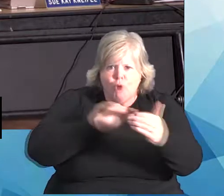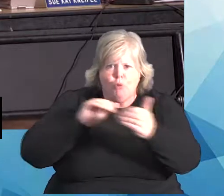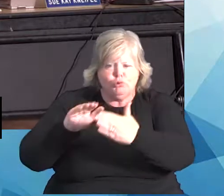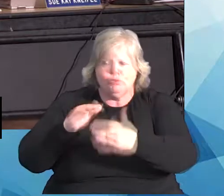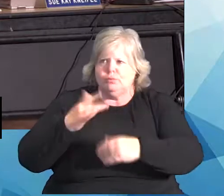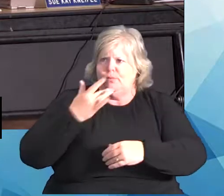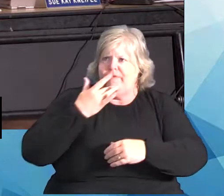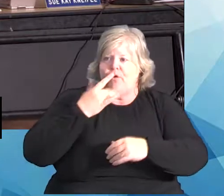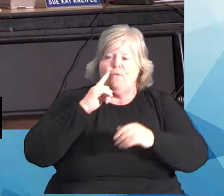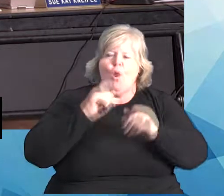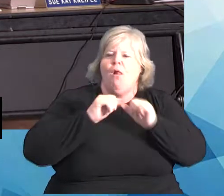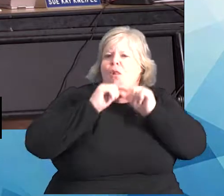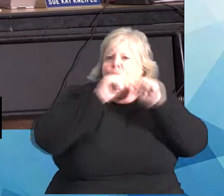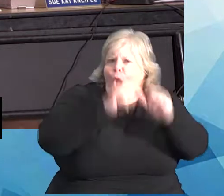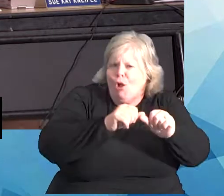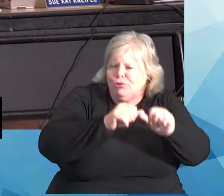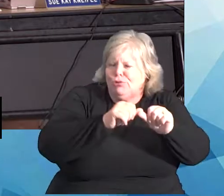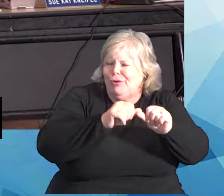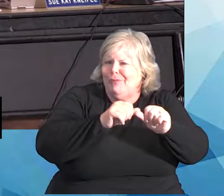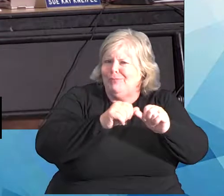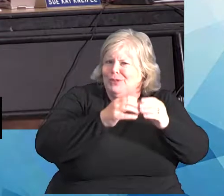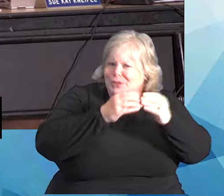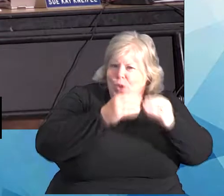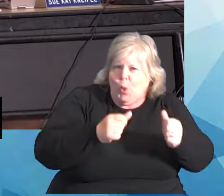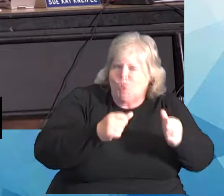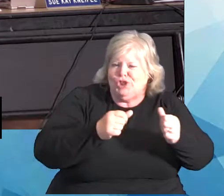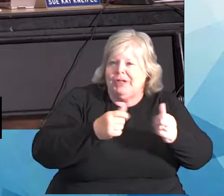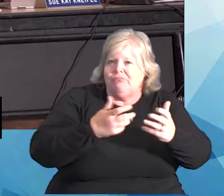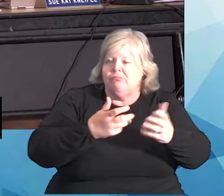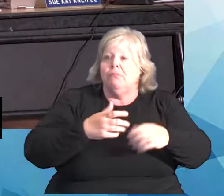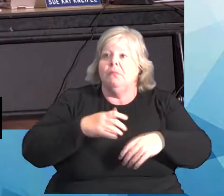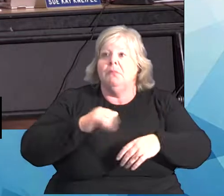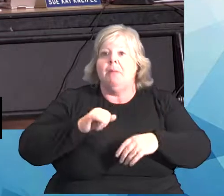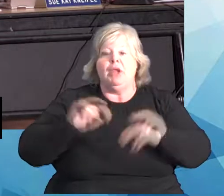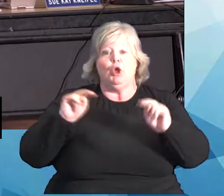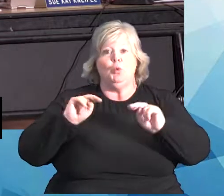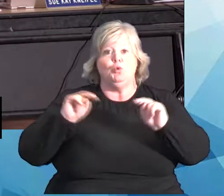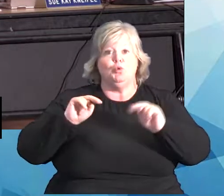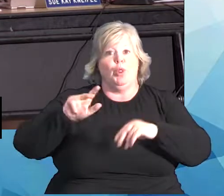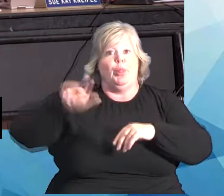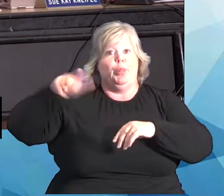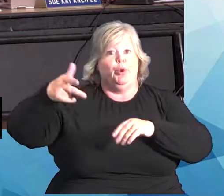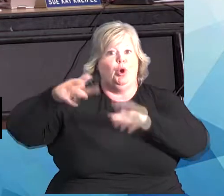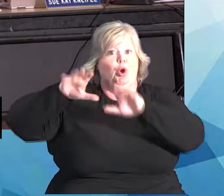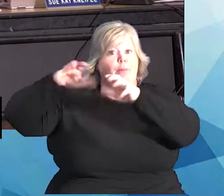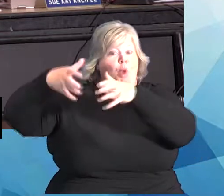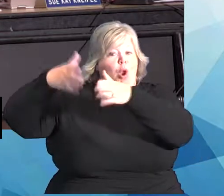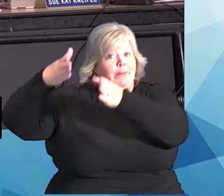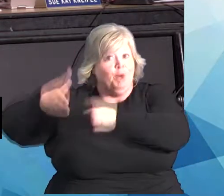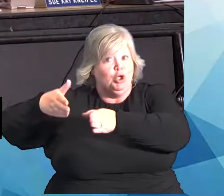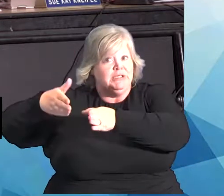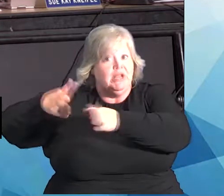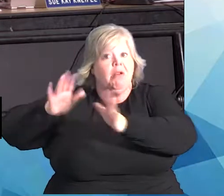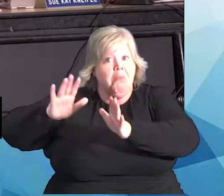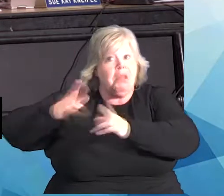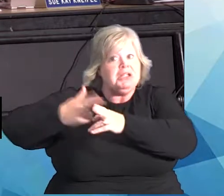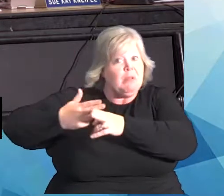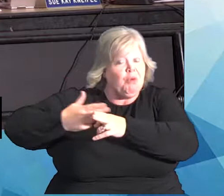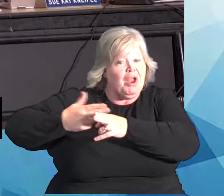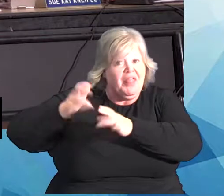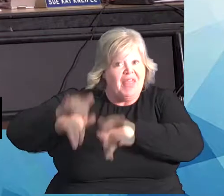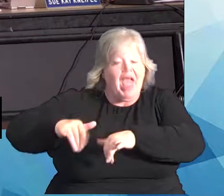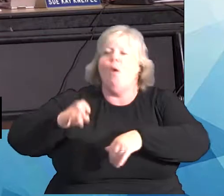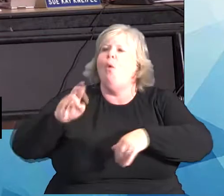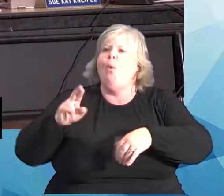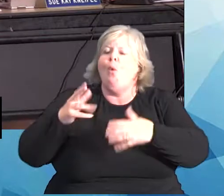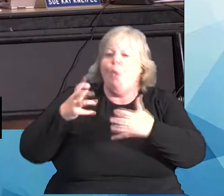permanent solution, whether that be a neutral third party like we're doing temporarily, or whether we want to have the discussion